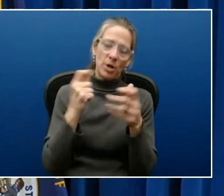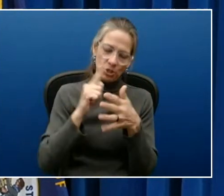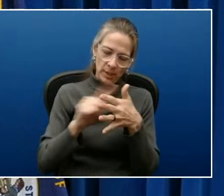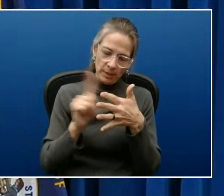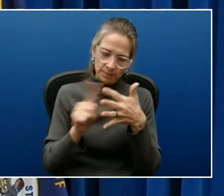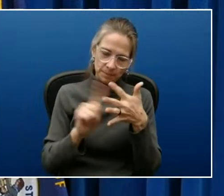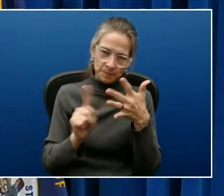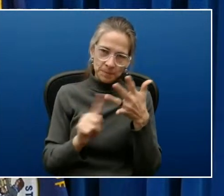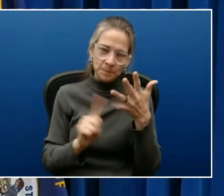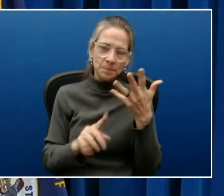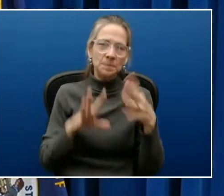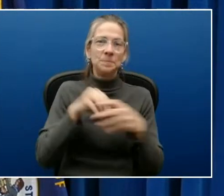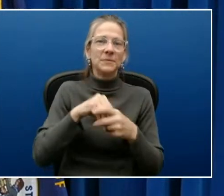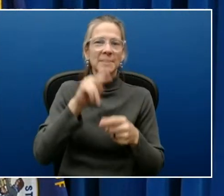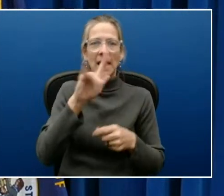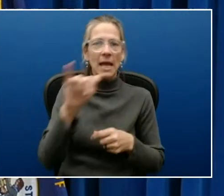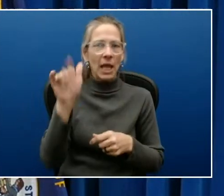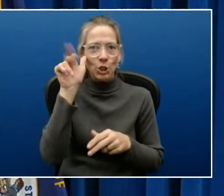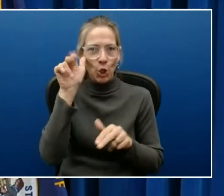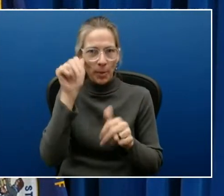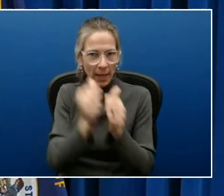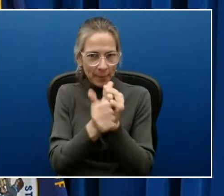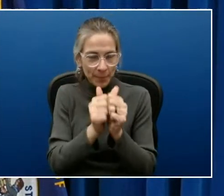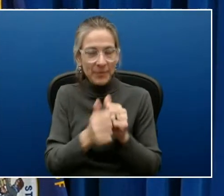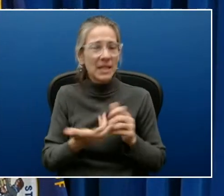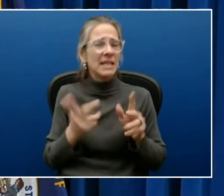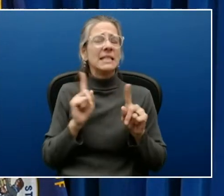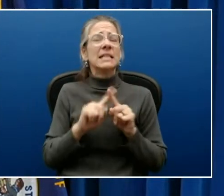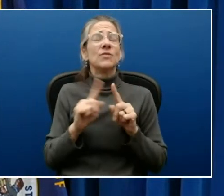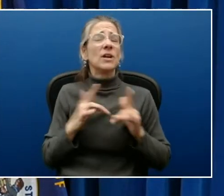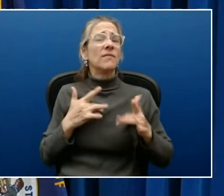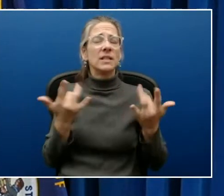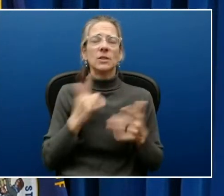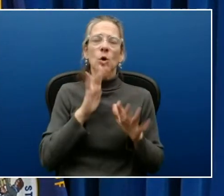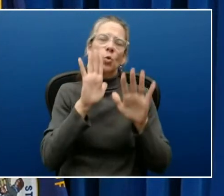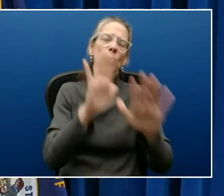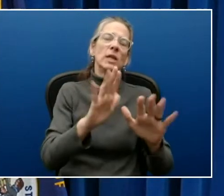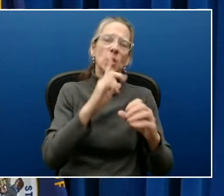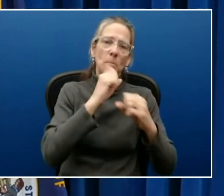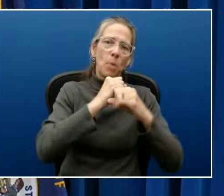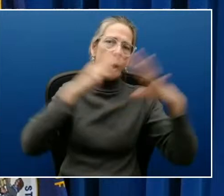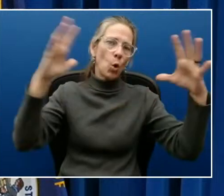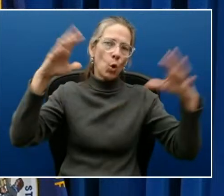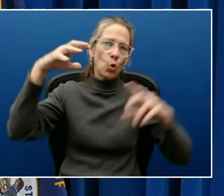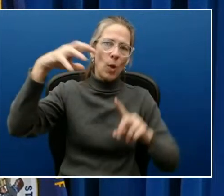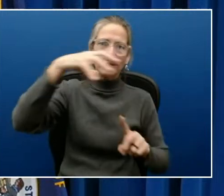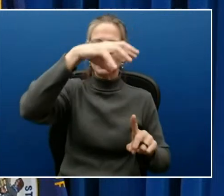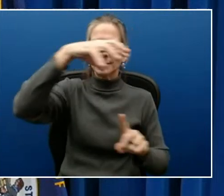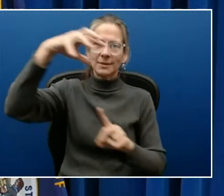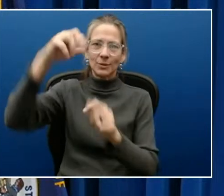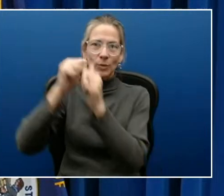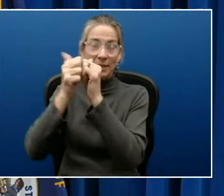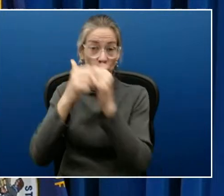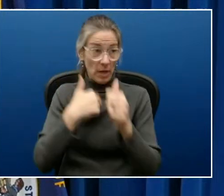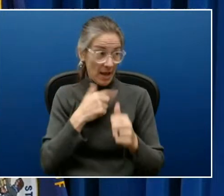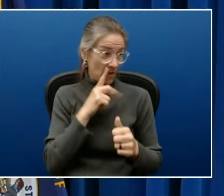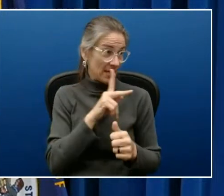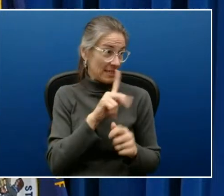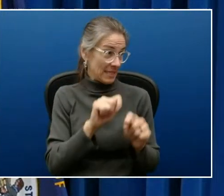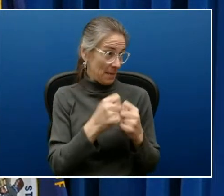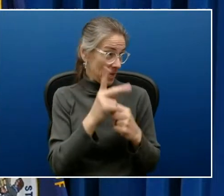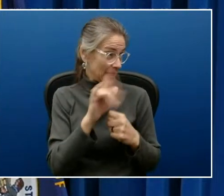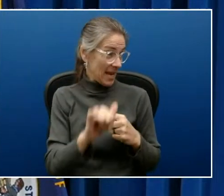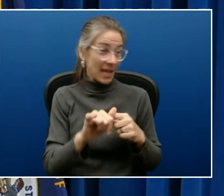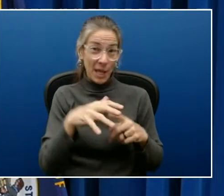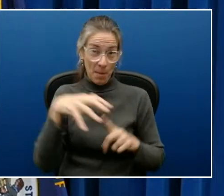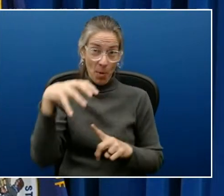Derby. Some of those fantastic events include the Great Balloon Race. We're going to have a Team Kentucky balloon, I think, this year,